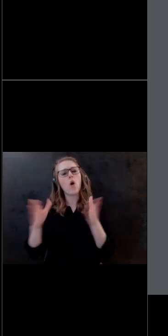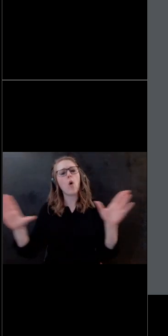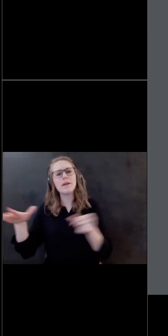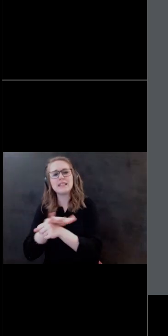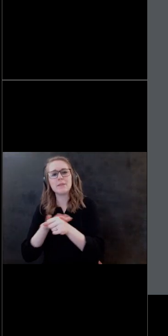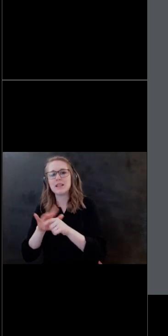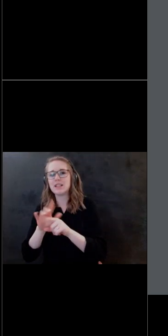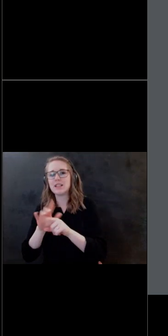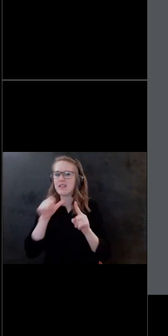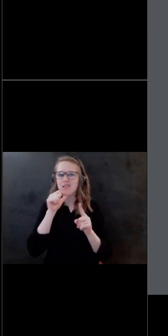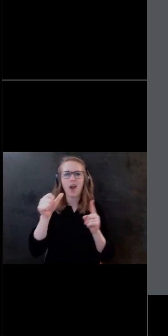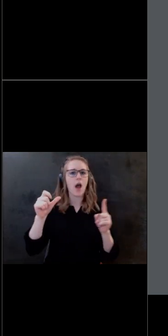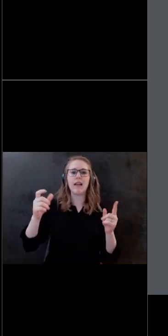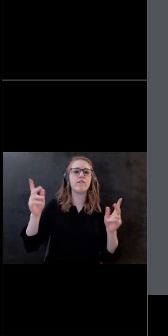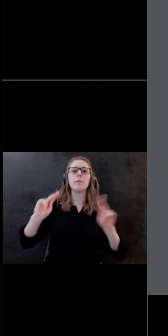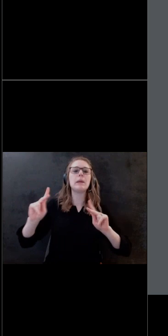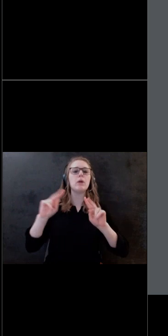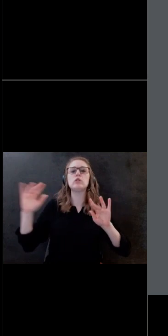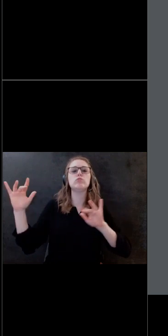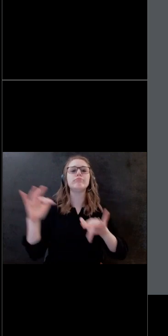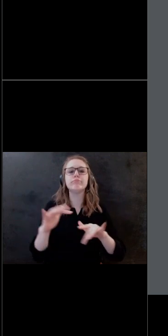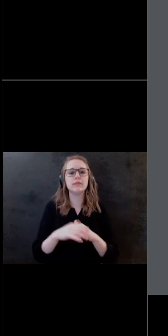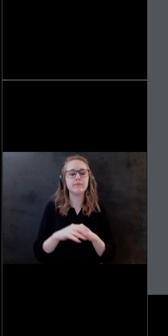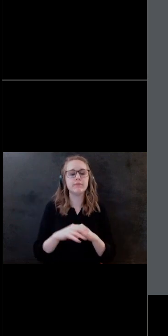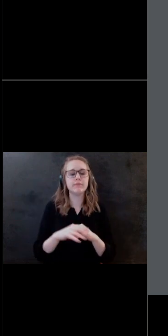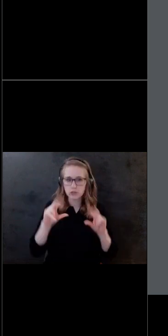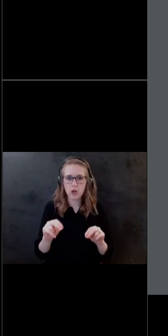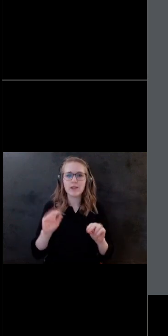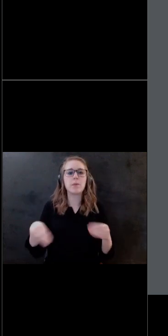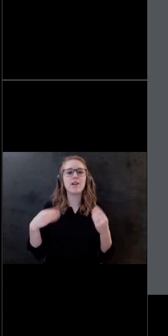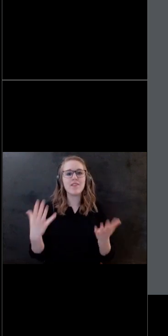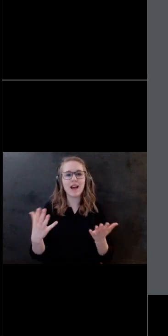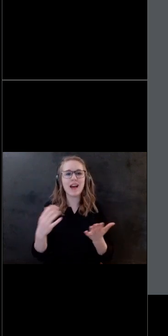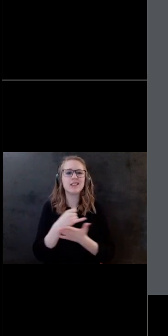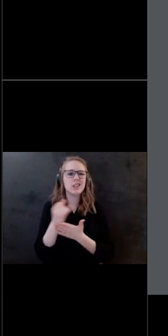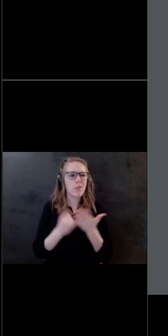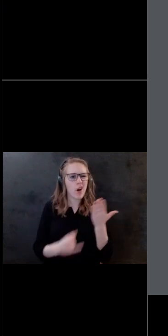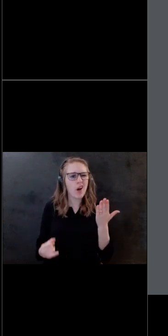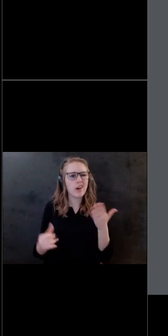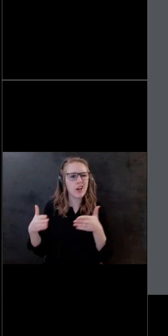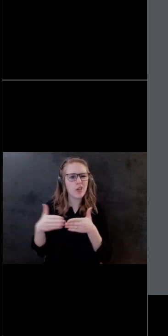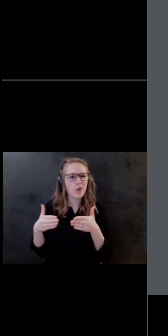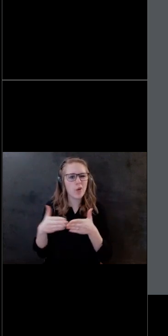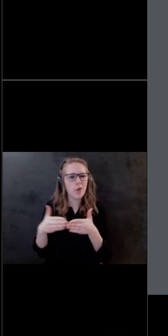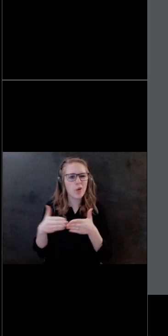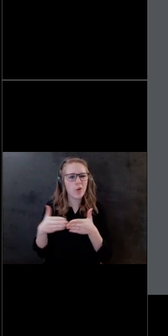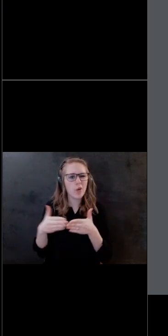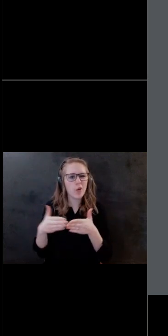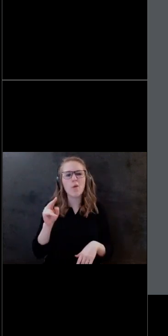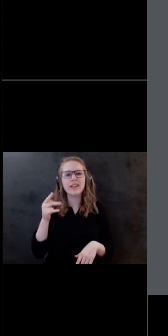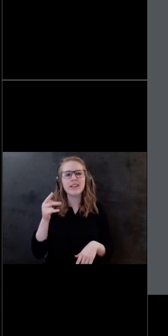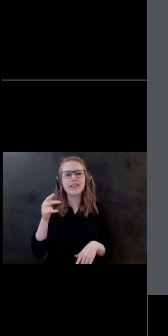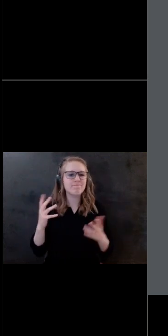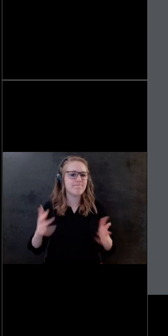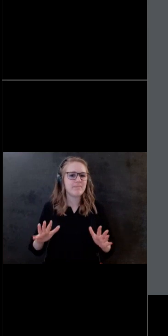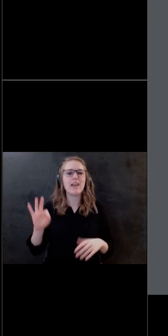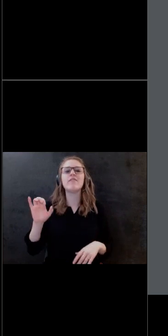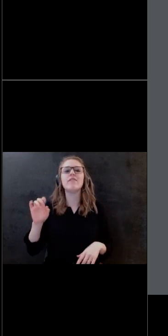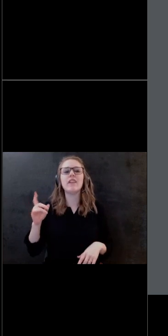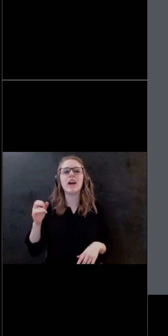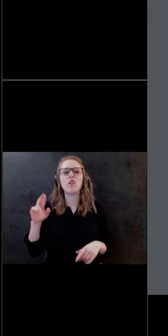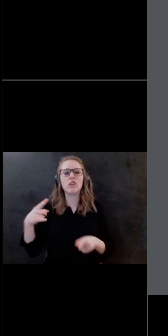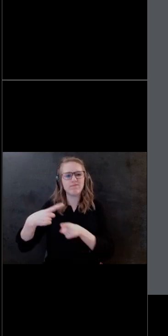public. They weren't proposing to do anything public. They were providing for some artwork on the corner of Boynton and Federal,